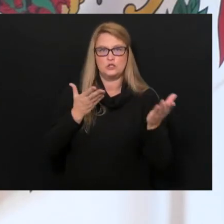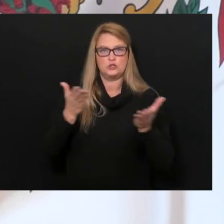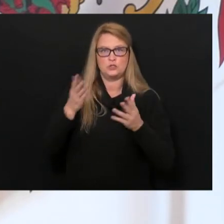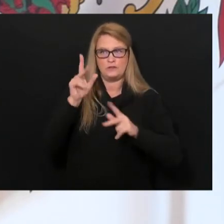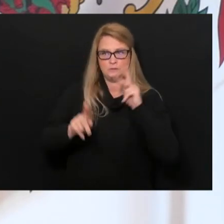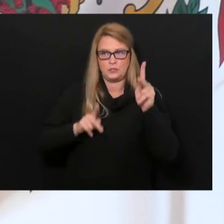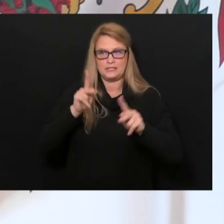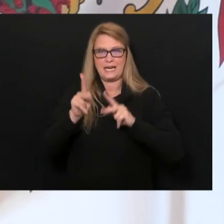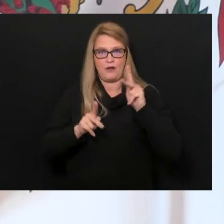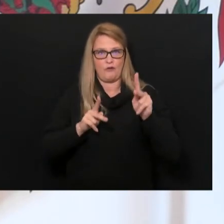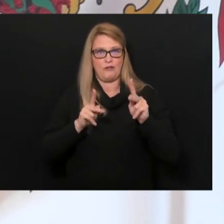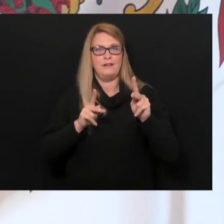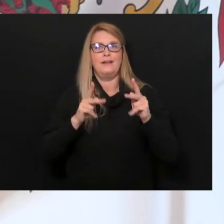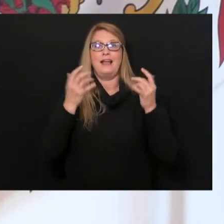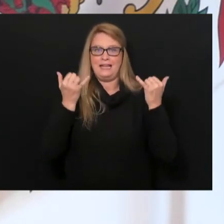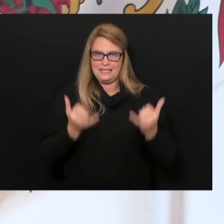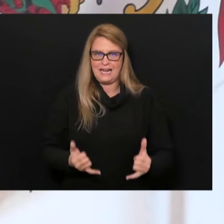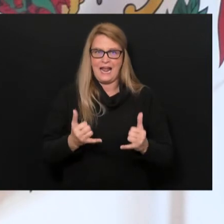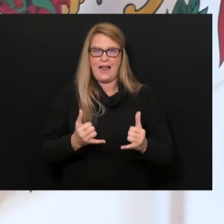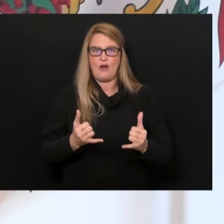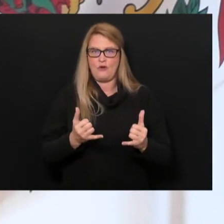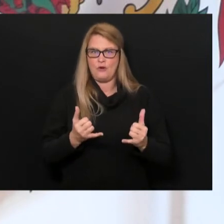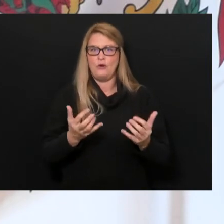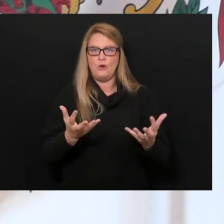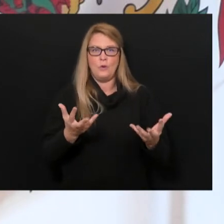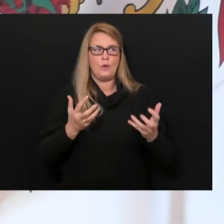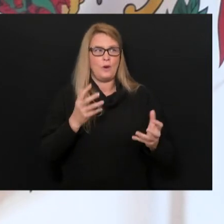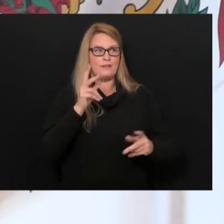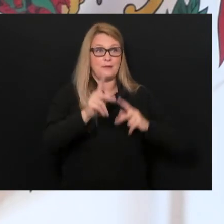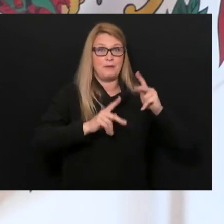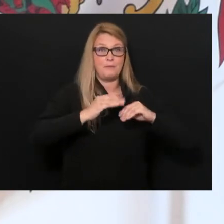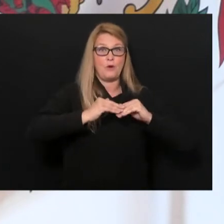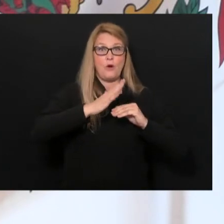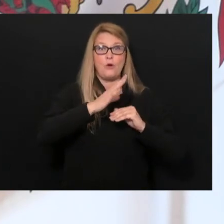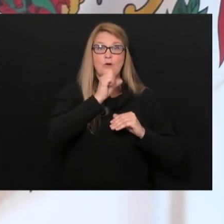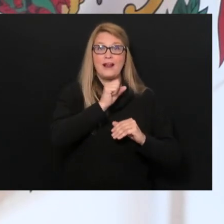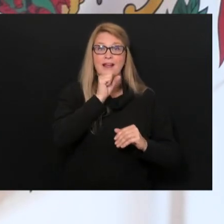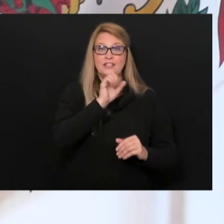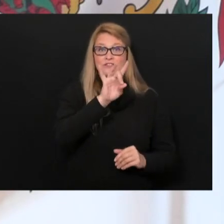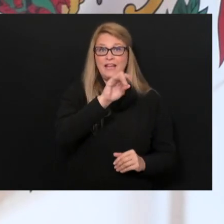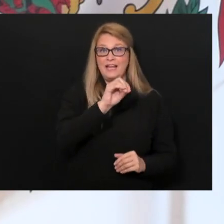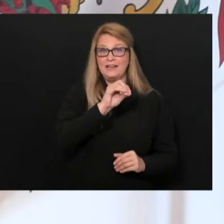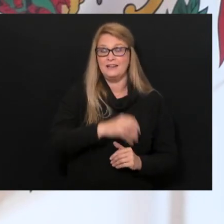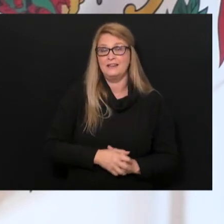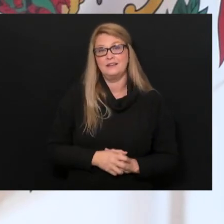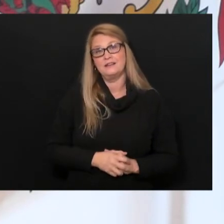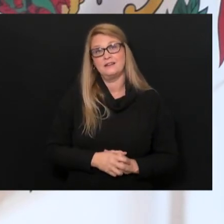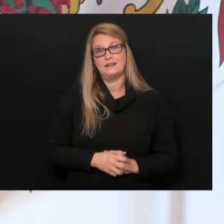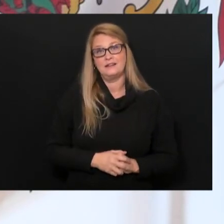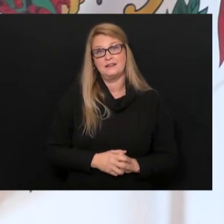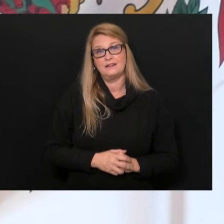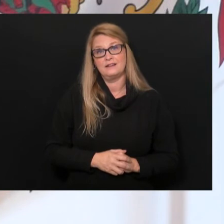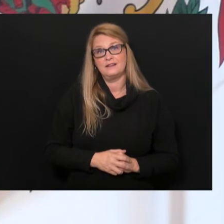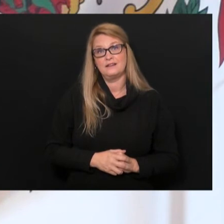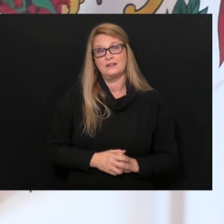done, and we move now towards trying to get our people that are over 80 years of age. Now, what did we do?